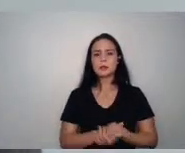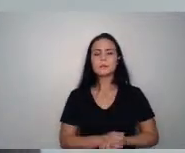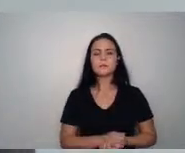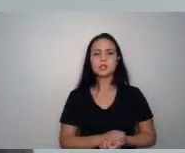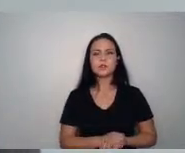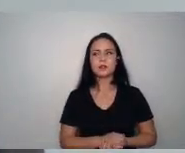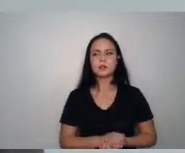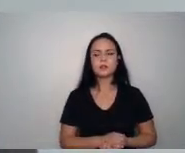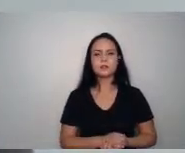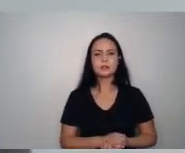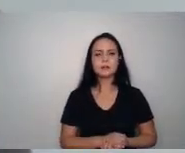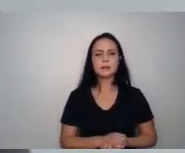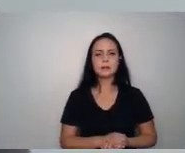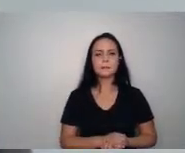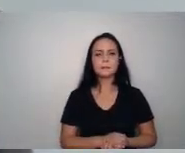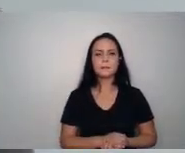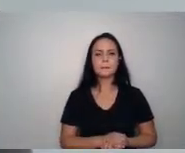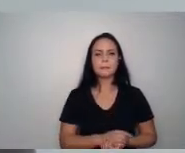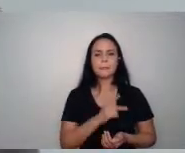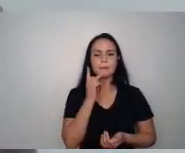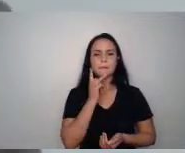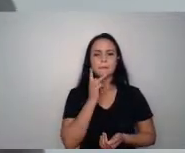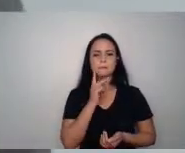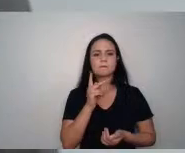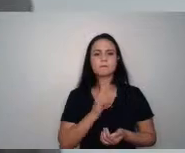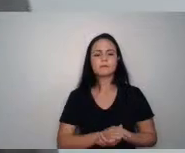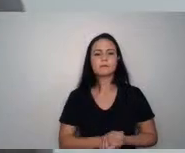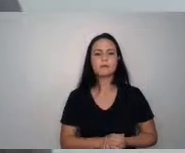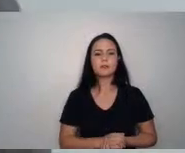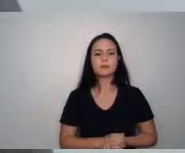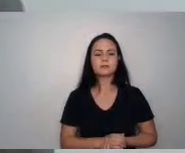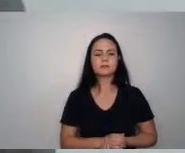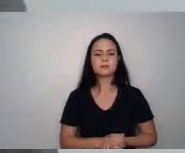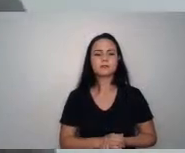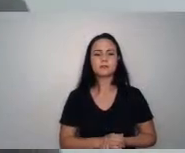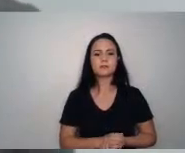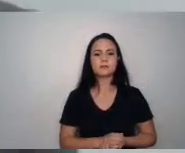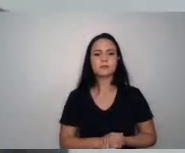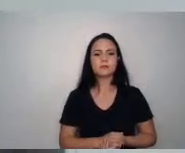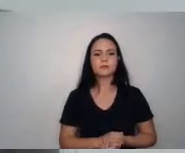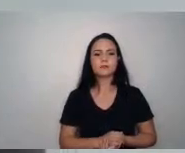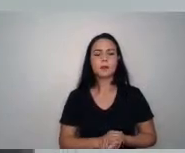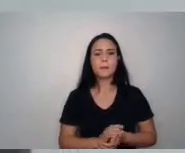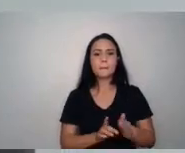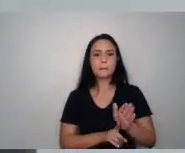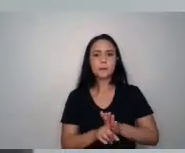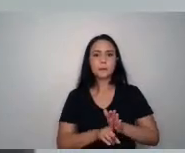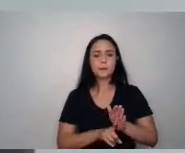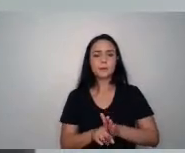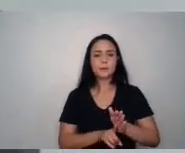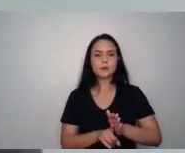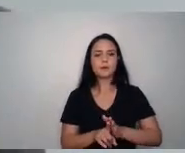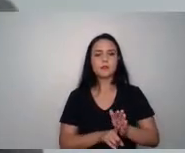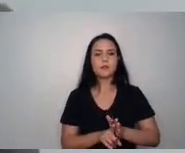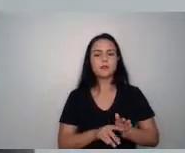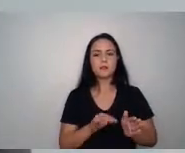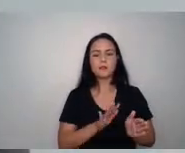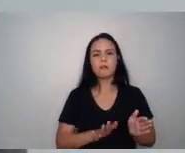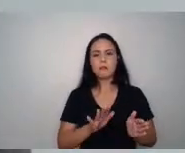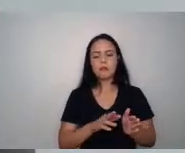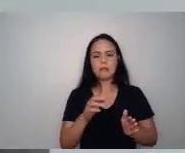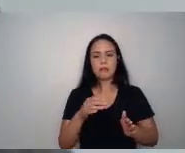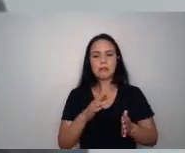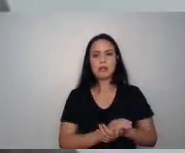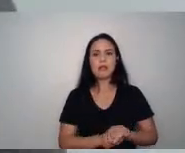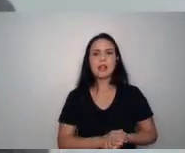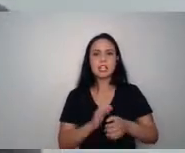quero ser técnico para falar. I'm sorry, I don't want to be too technical here. I prefer this